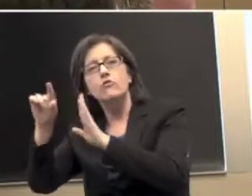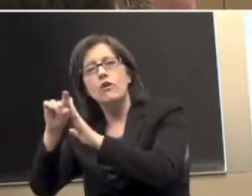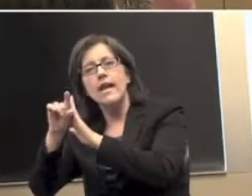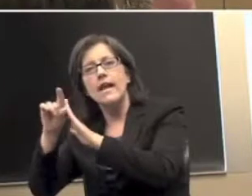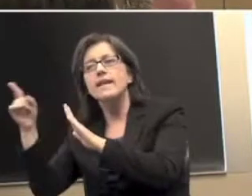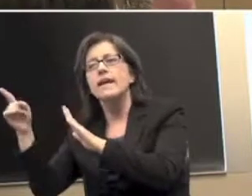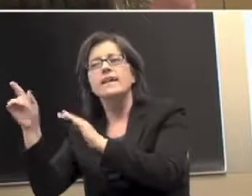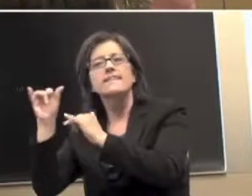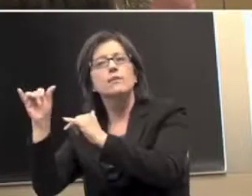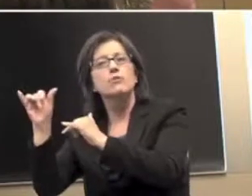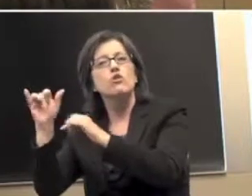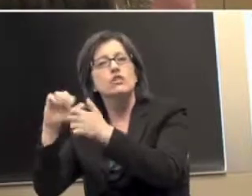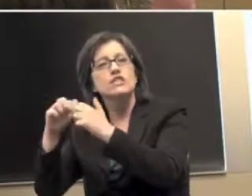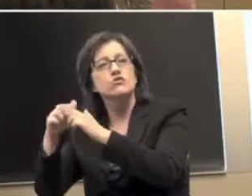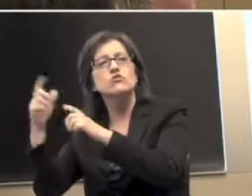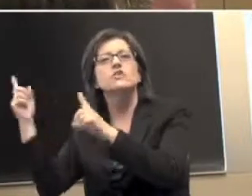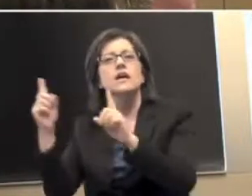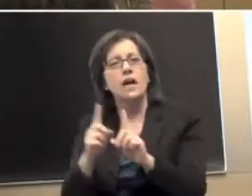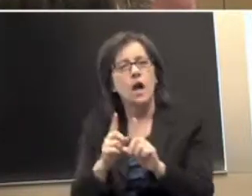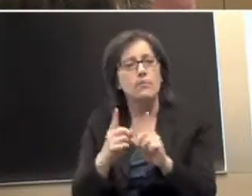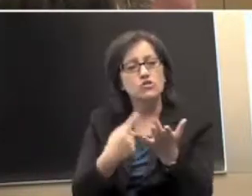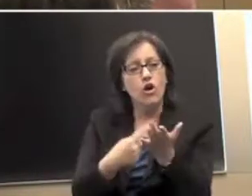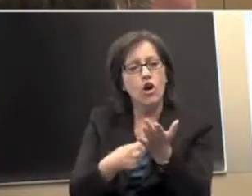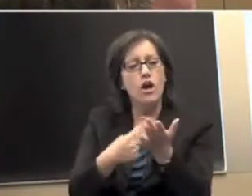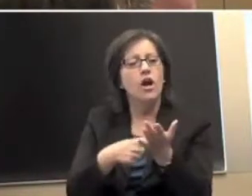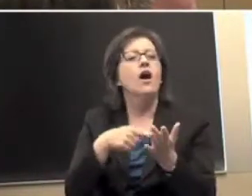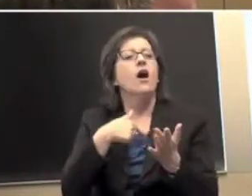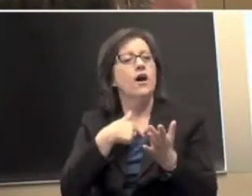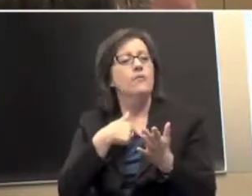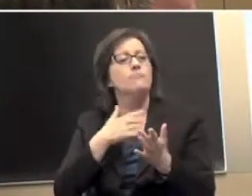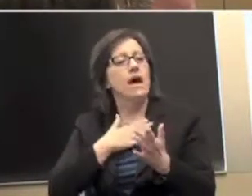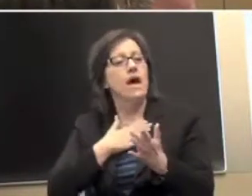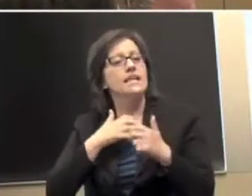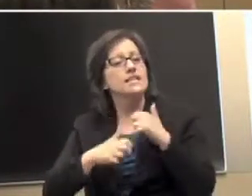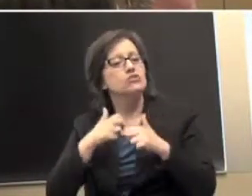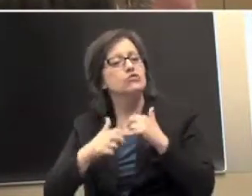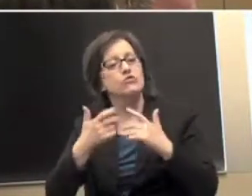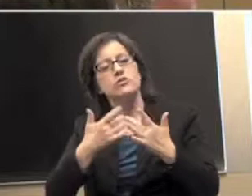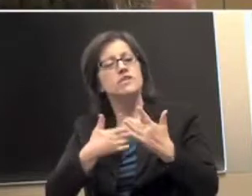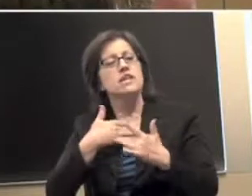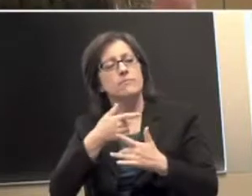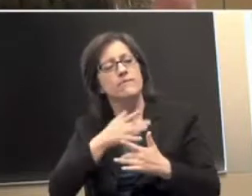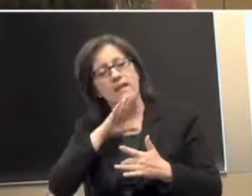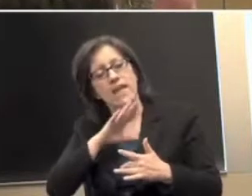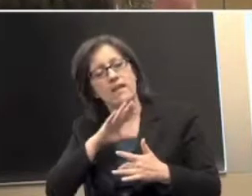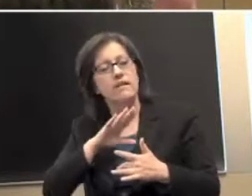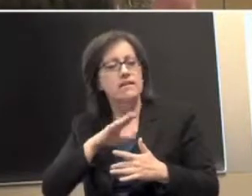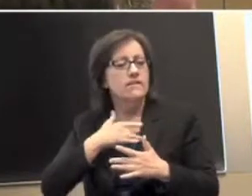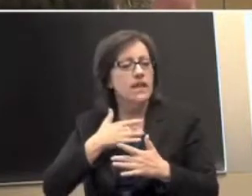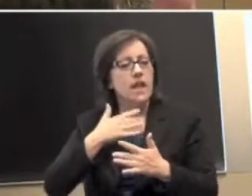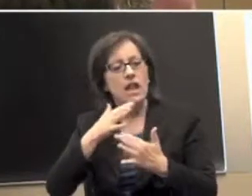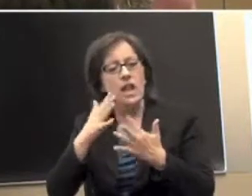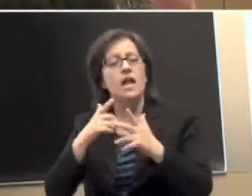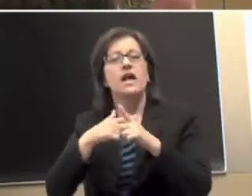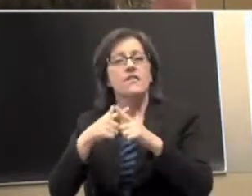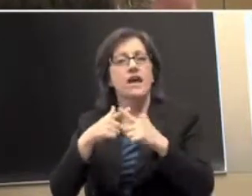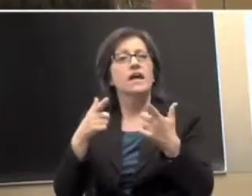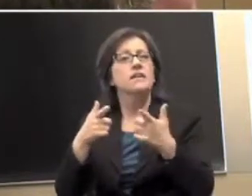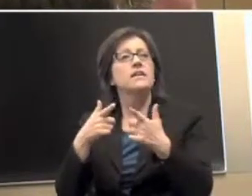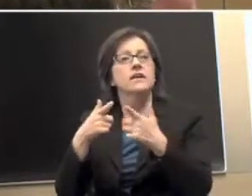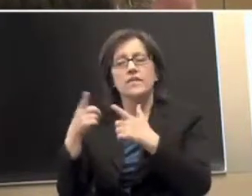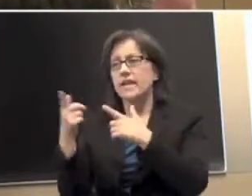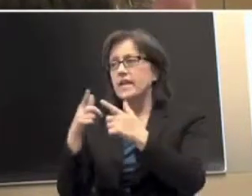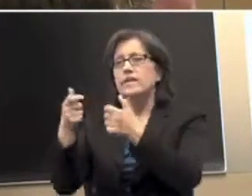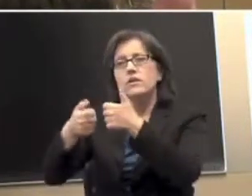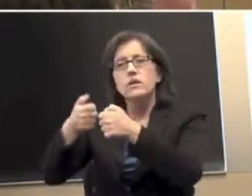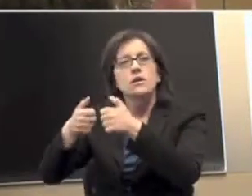them and say, okay, here's the issues that I had, if this is what you were feeling. And then again with that frustration piece, using the social media, so maybe like they could tweet each